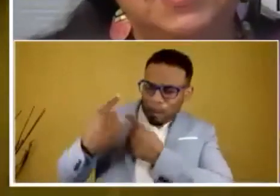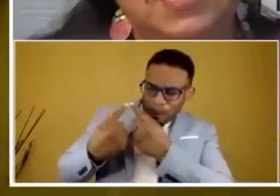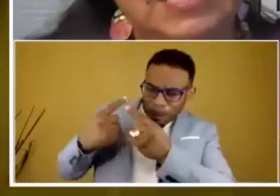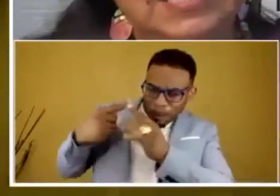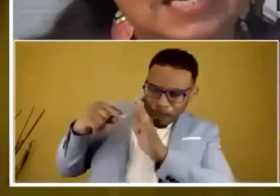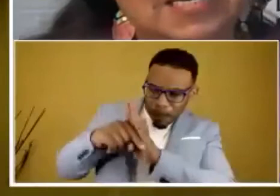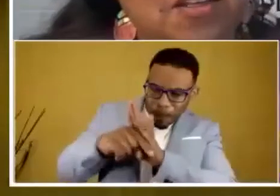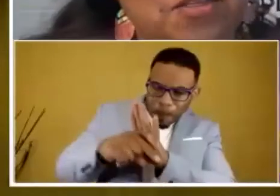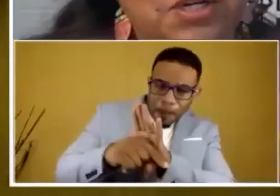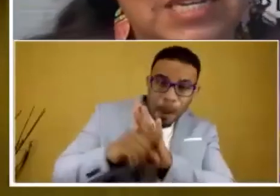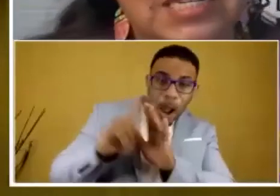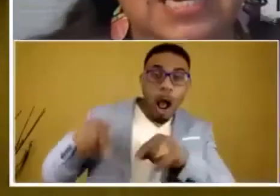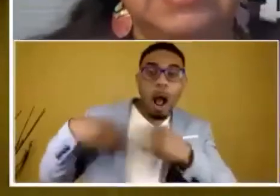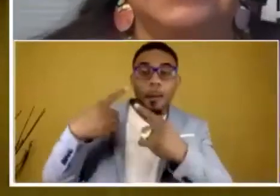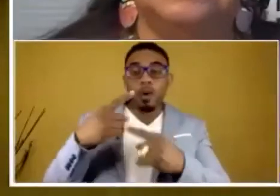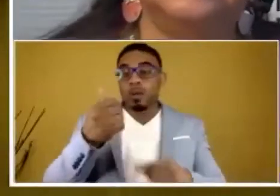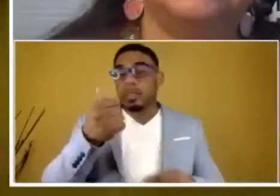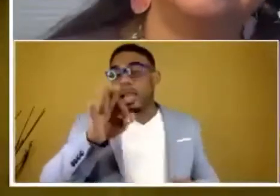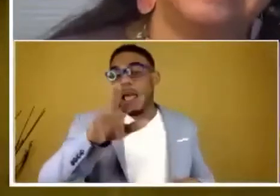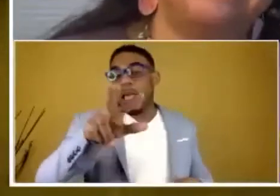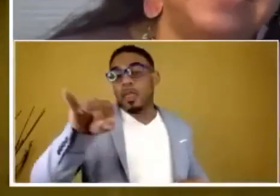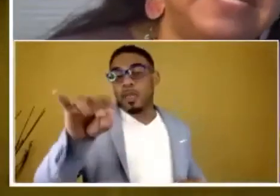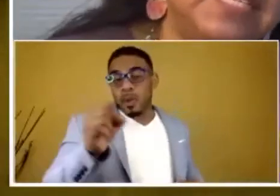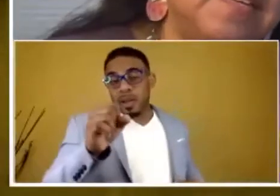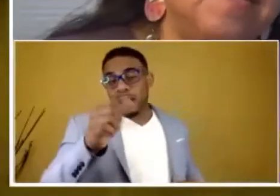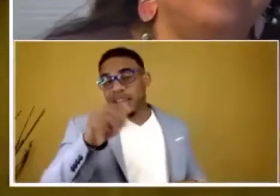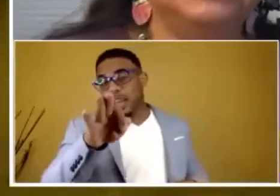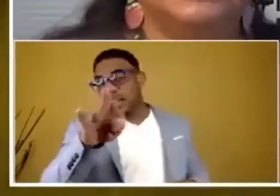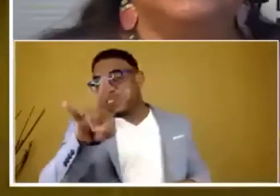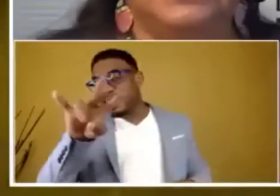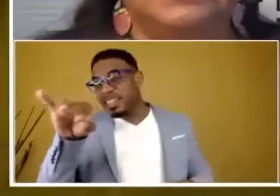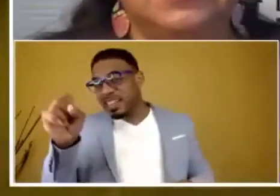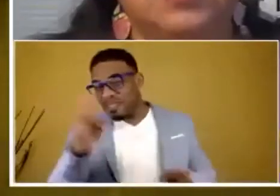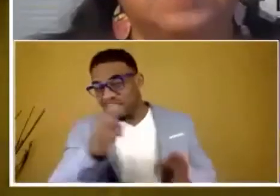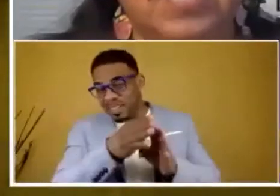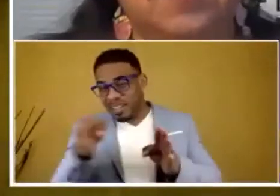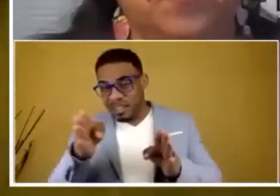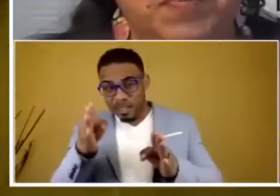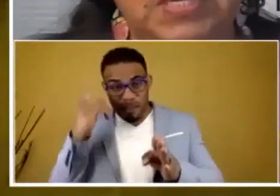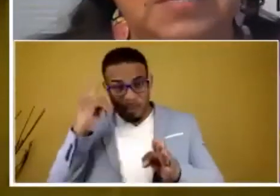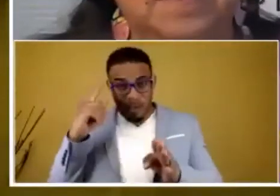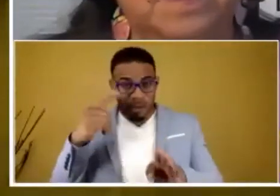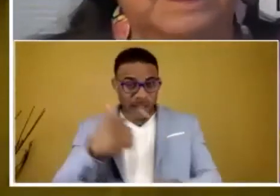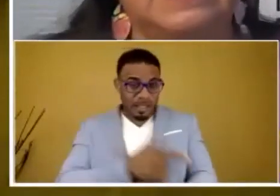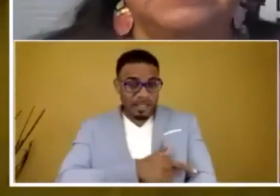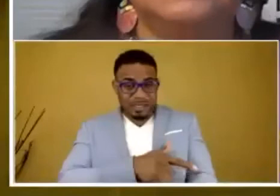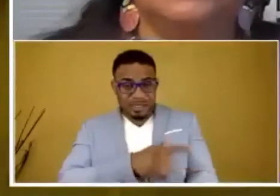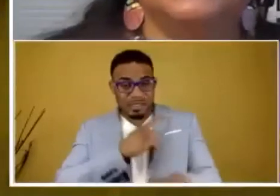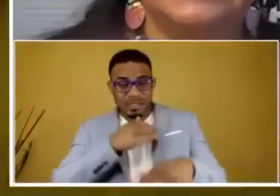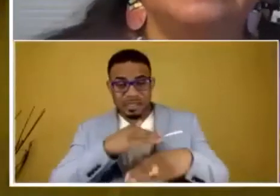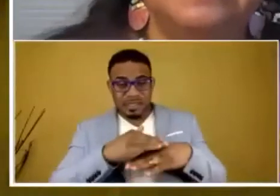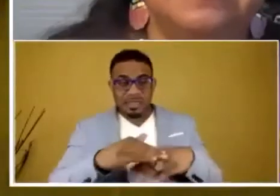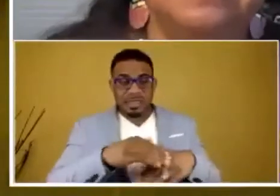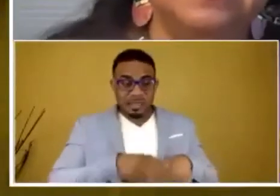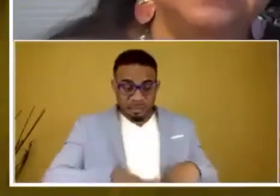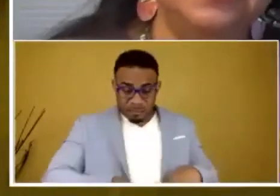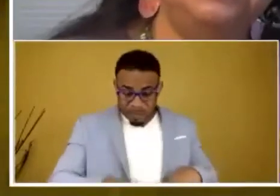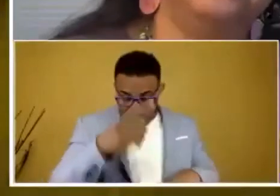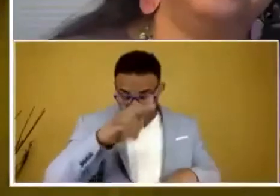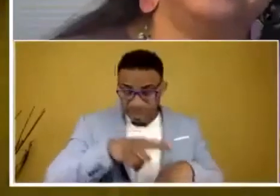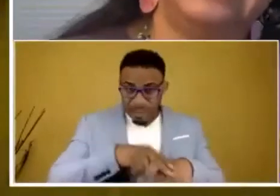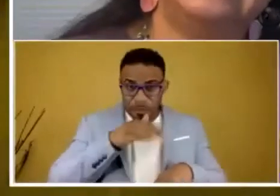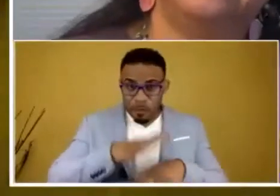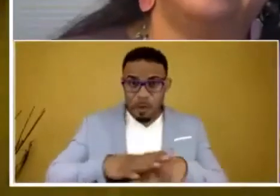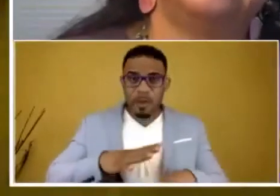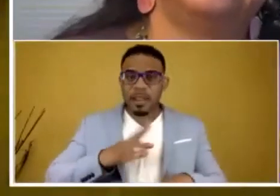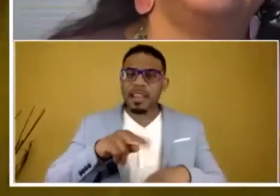up until the 1930s, 1970s for sterilization of Native women. This is the reality and the